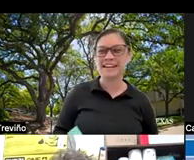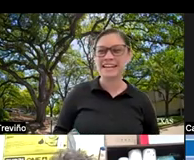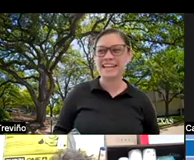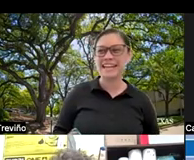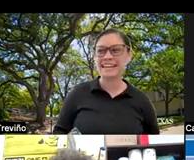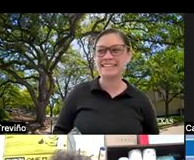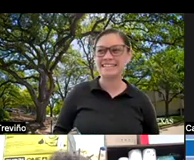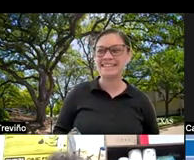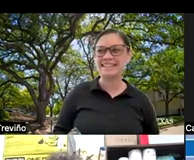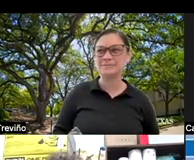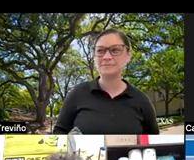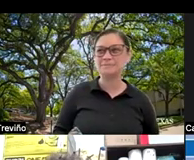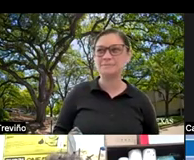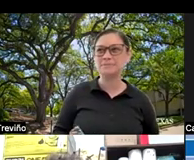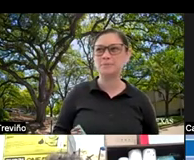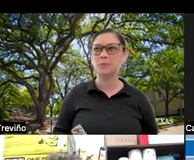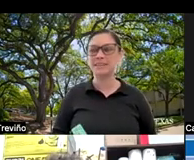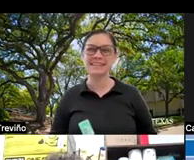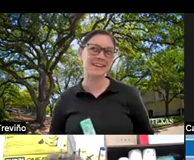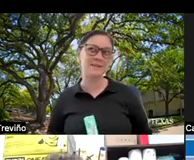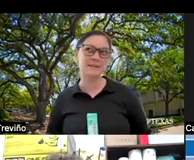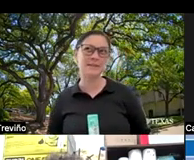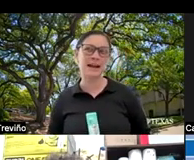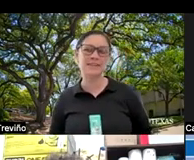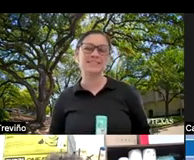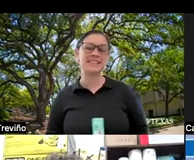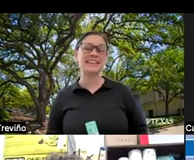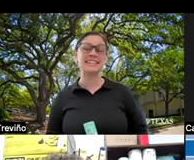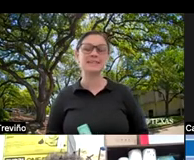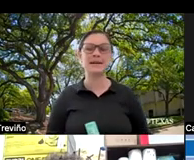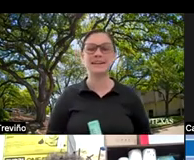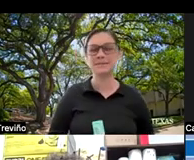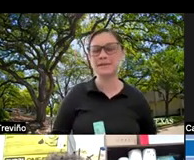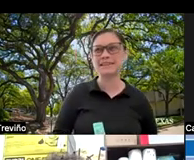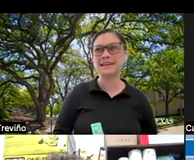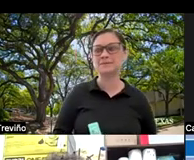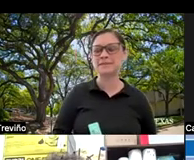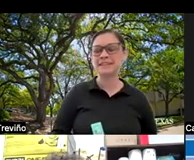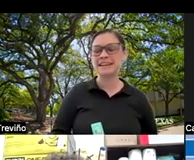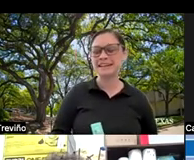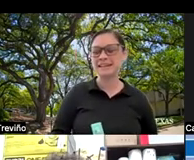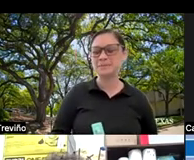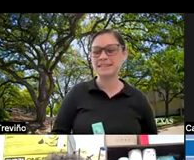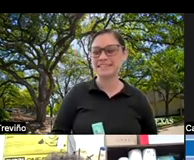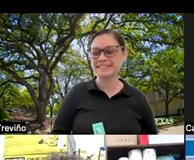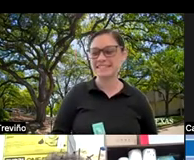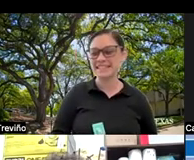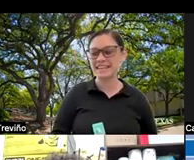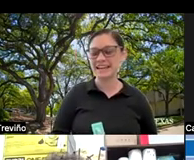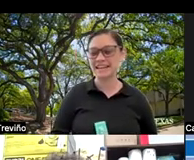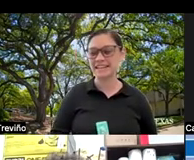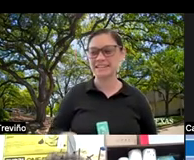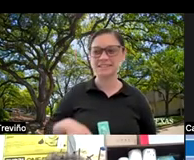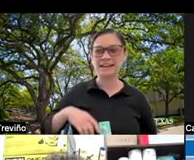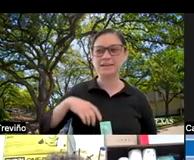career. And what that taught me, or how I took that into my life, is